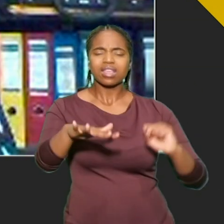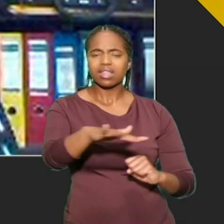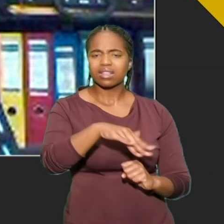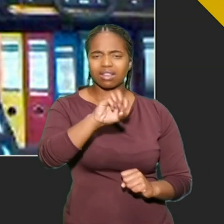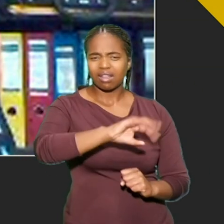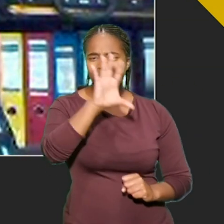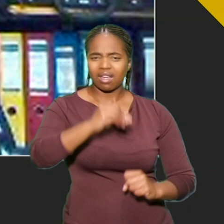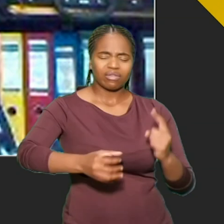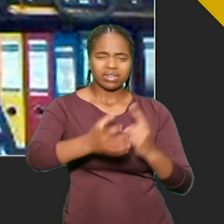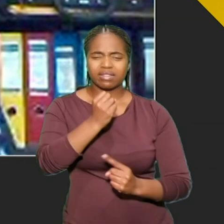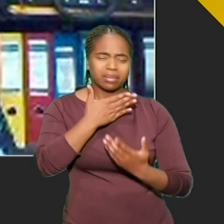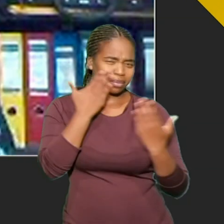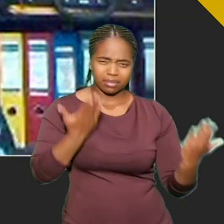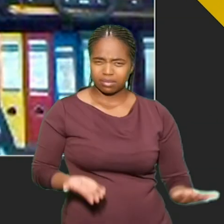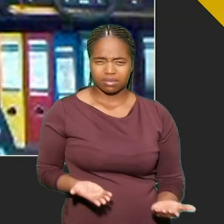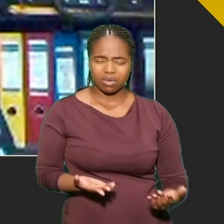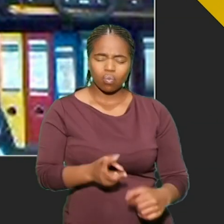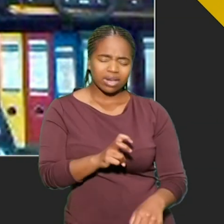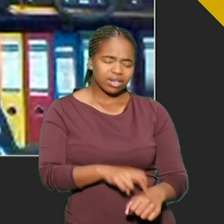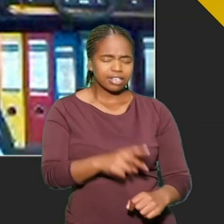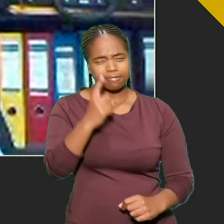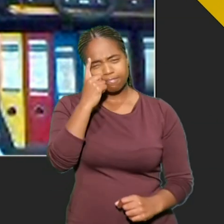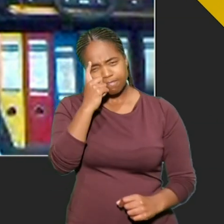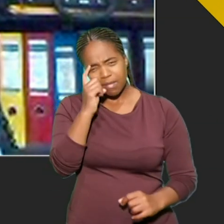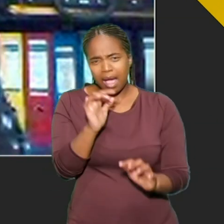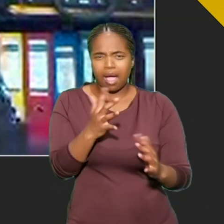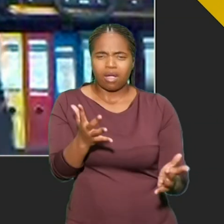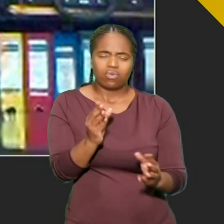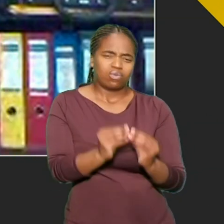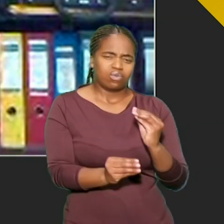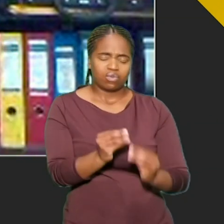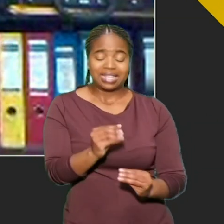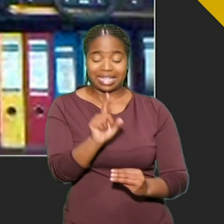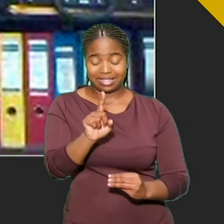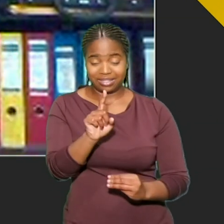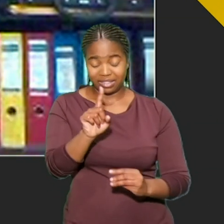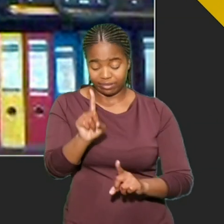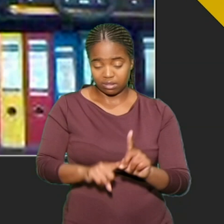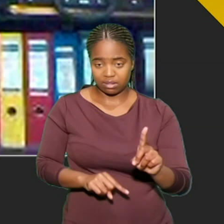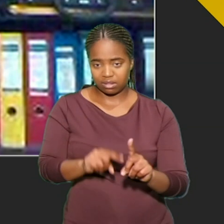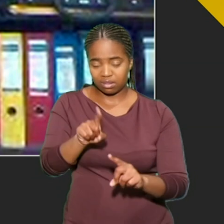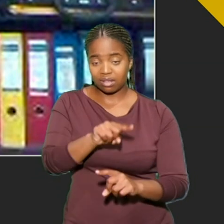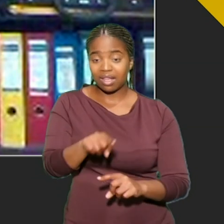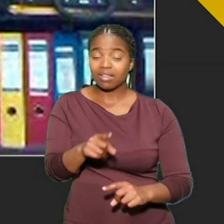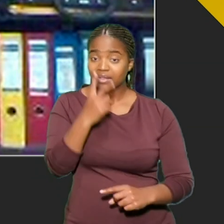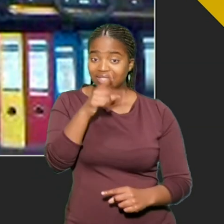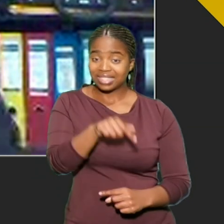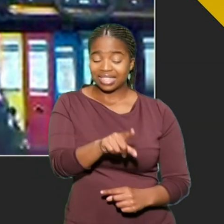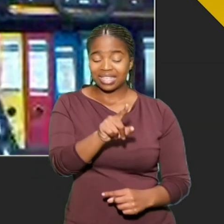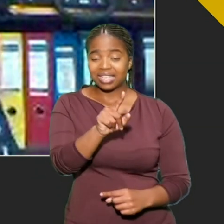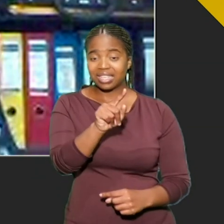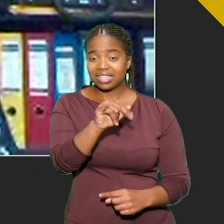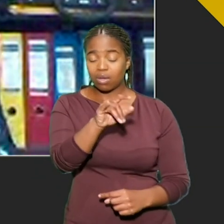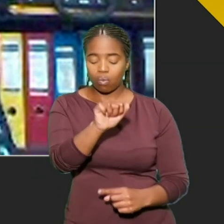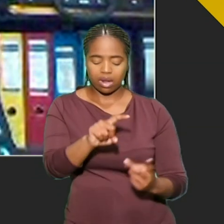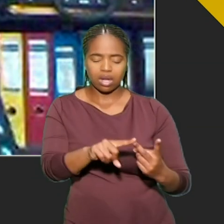Africa. And we've got to take a step back and say, okay, how do we correct it? I mean, kune Taiwan, kune Zola.